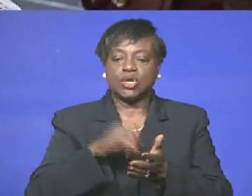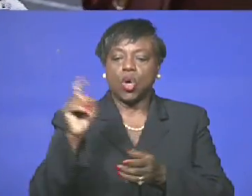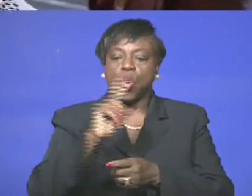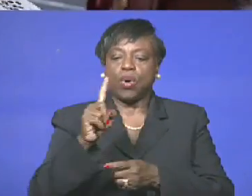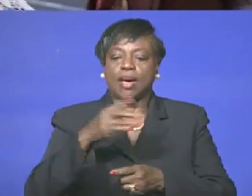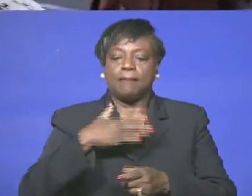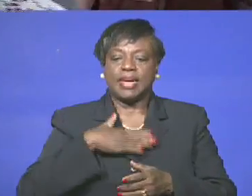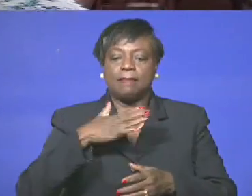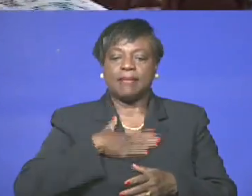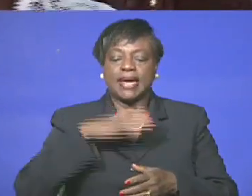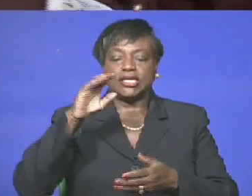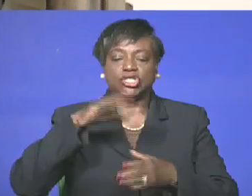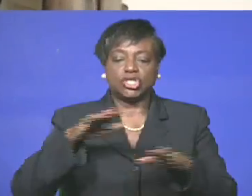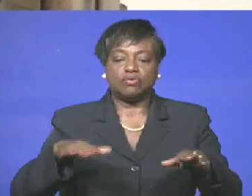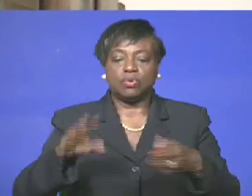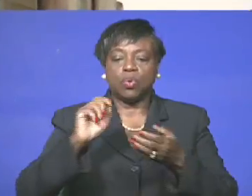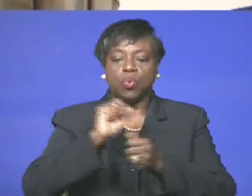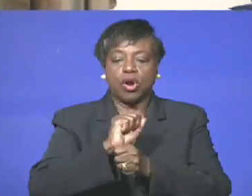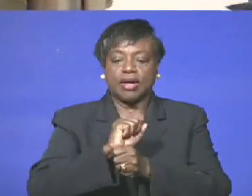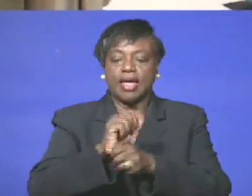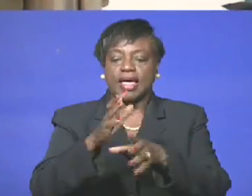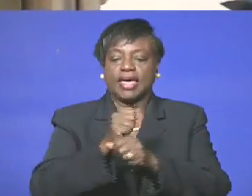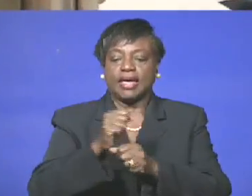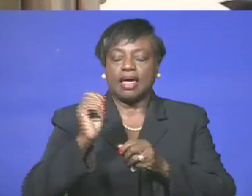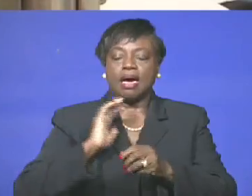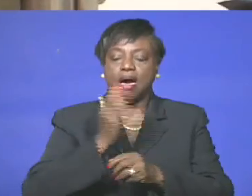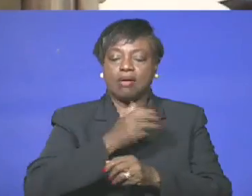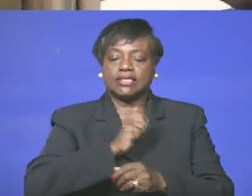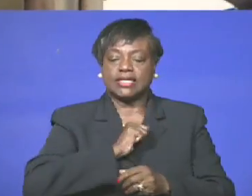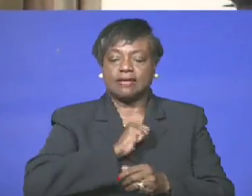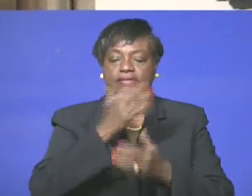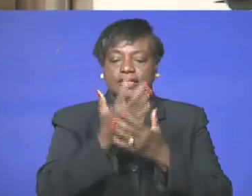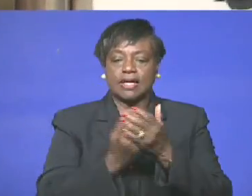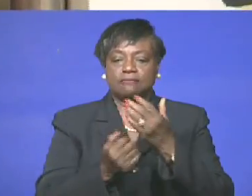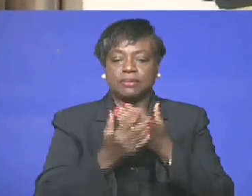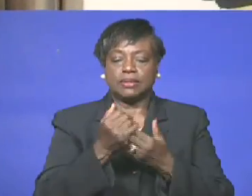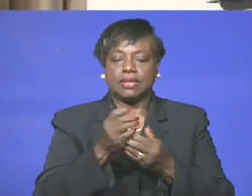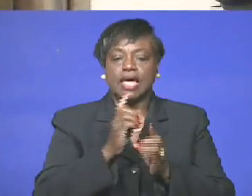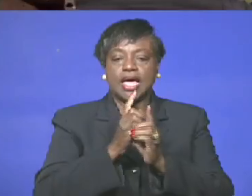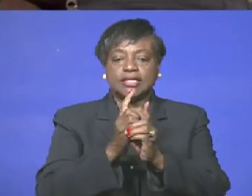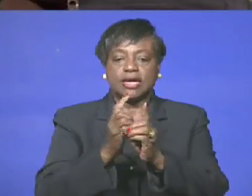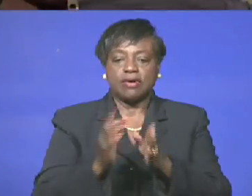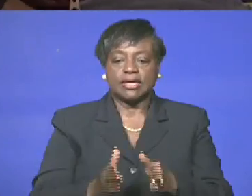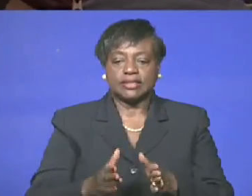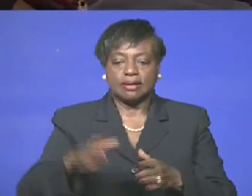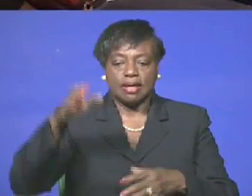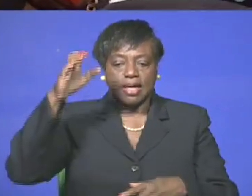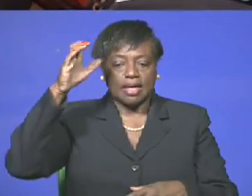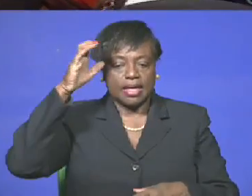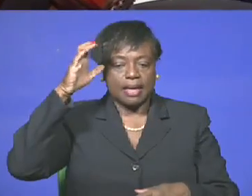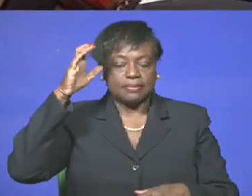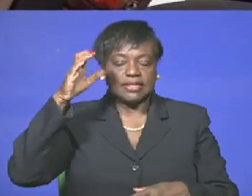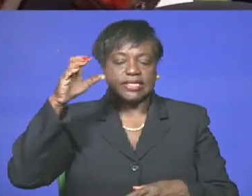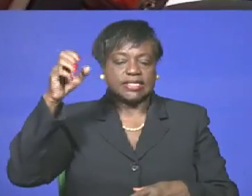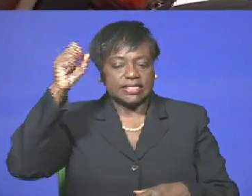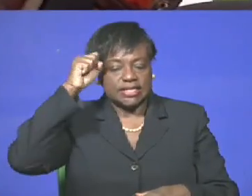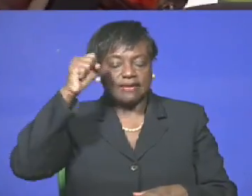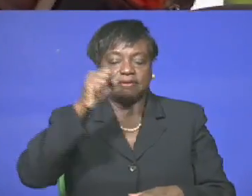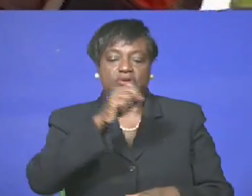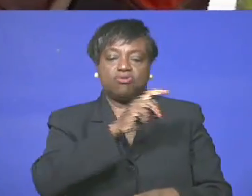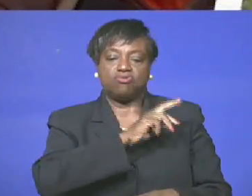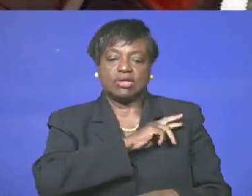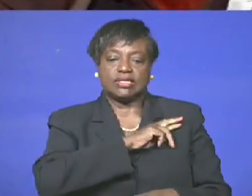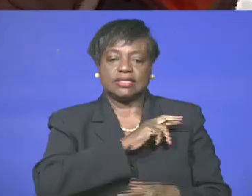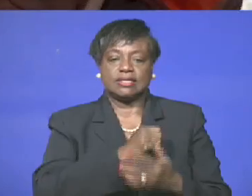you know, to get ourselves comfortable. Director of the National Emergency Management Agency, Captain Stephen Russell, alleviated some of